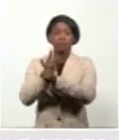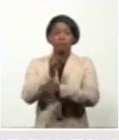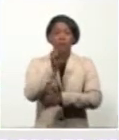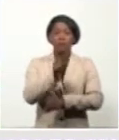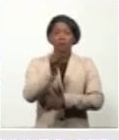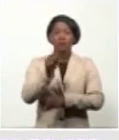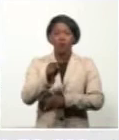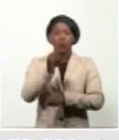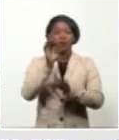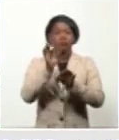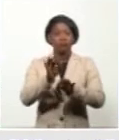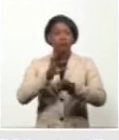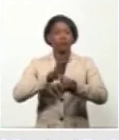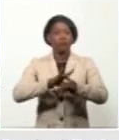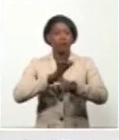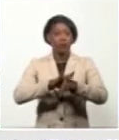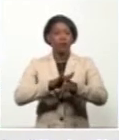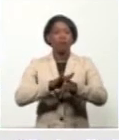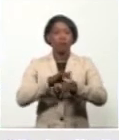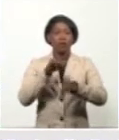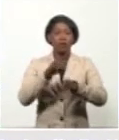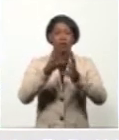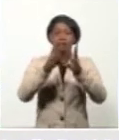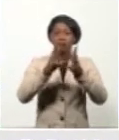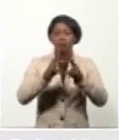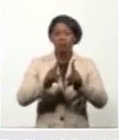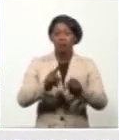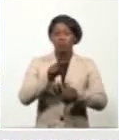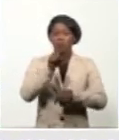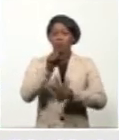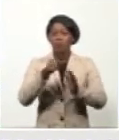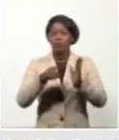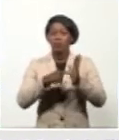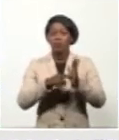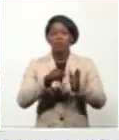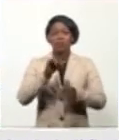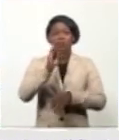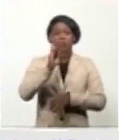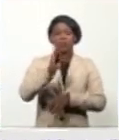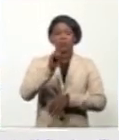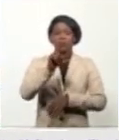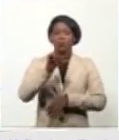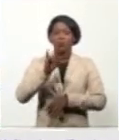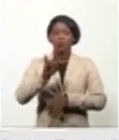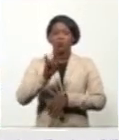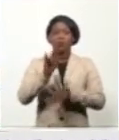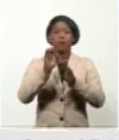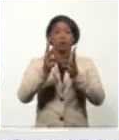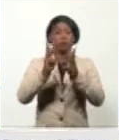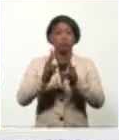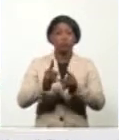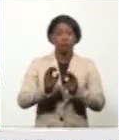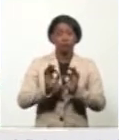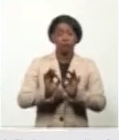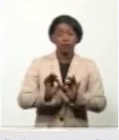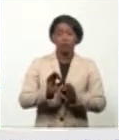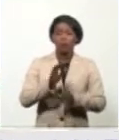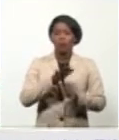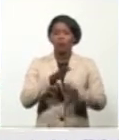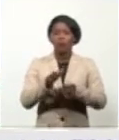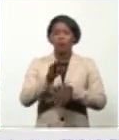days. And of these, 15 are contacts of confirmed cases,